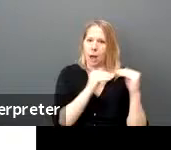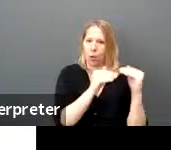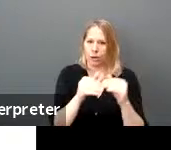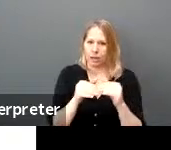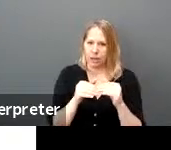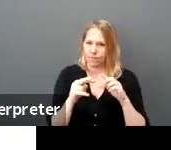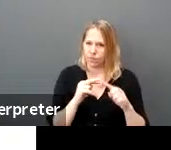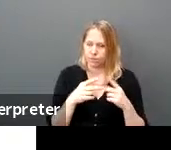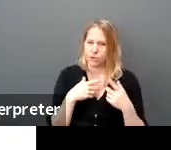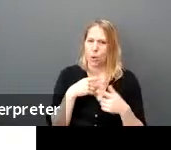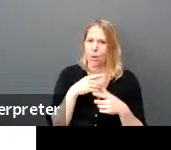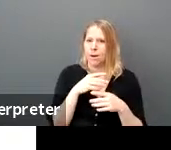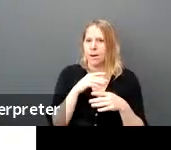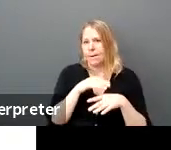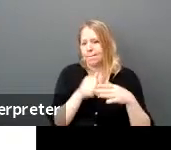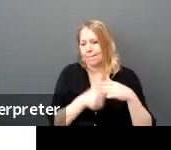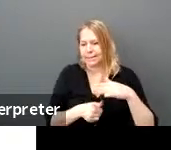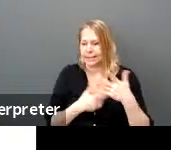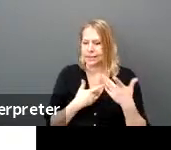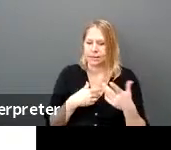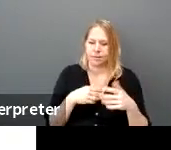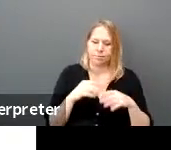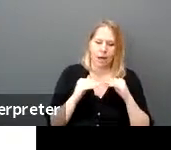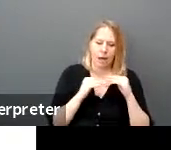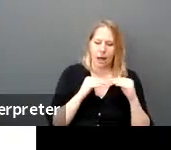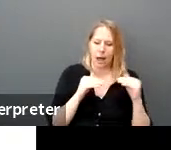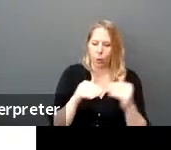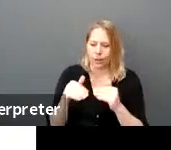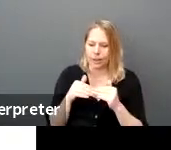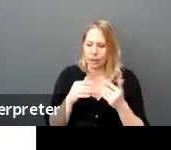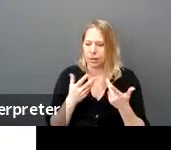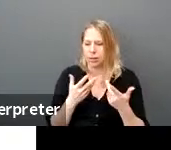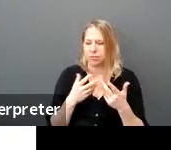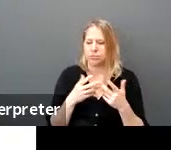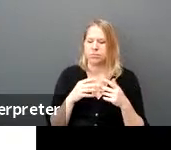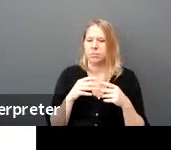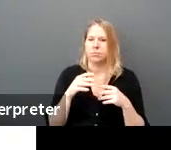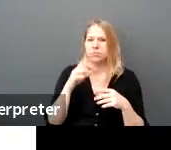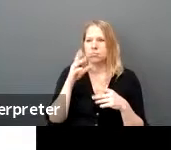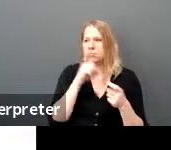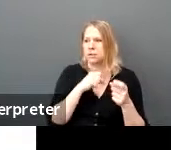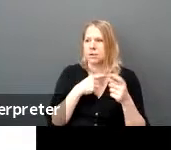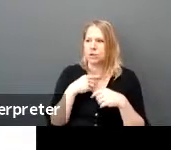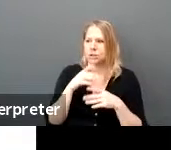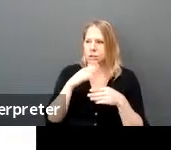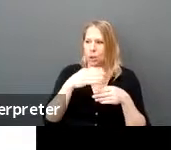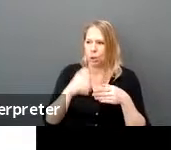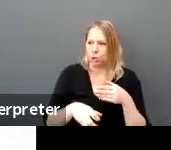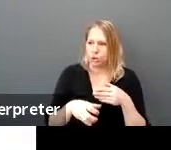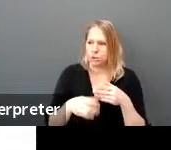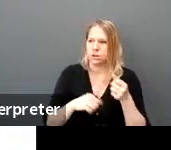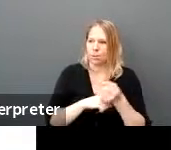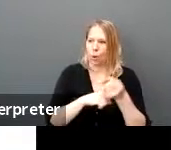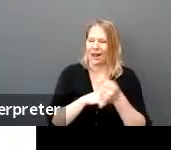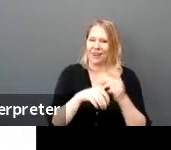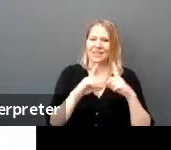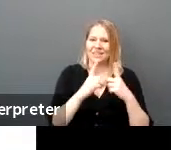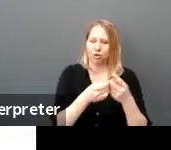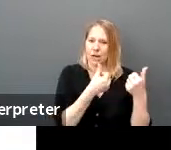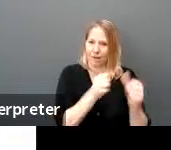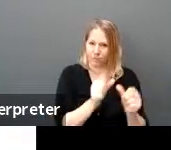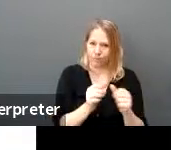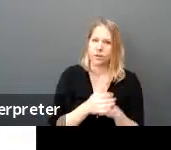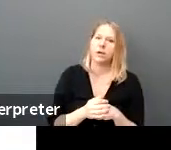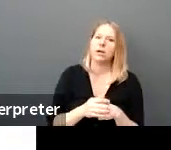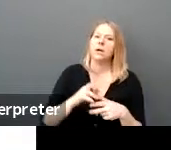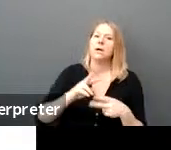basic components of equity, diversity, assumptions, and inclusion to support all of the district's efforts. The